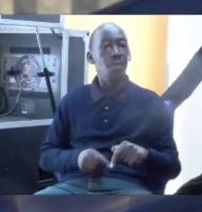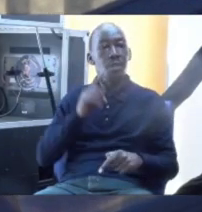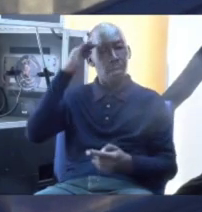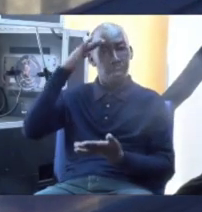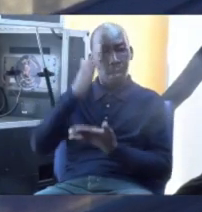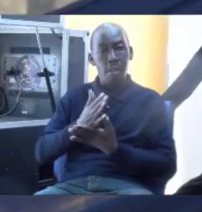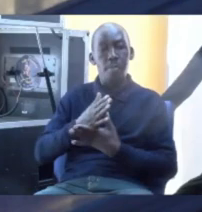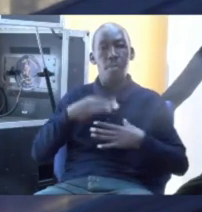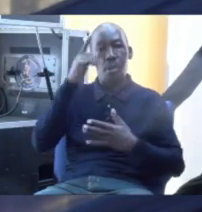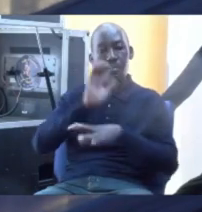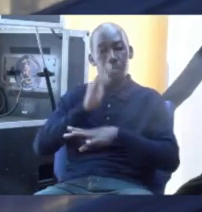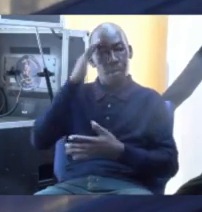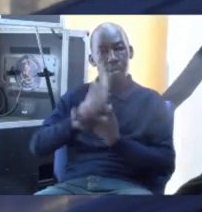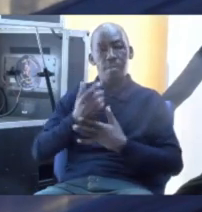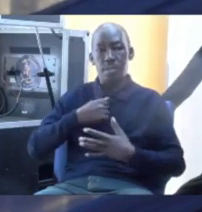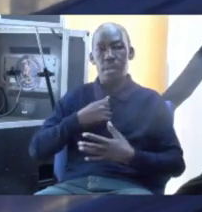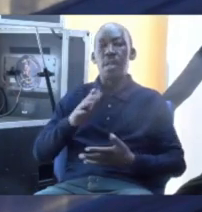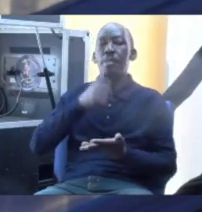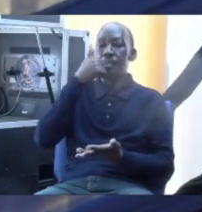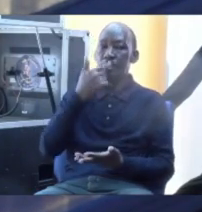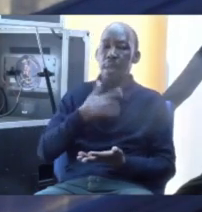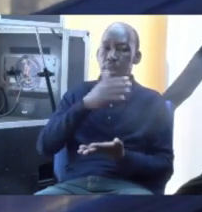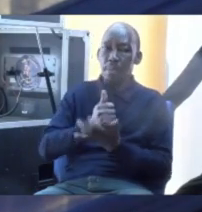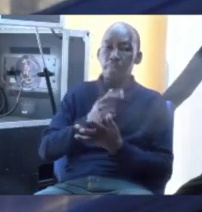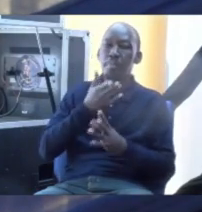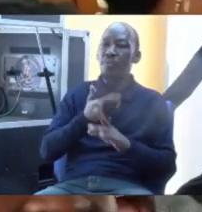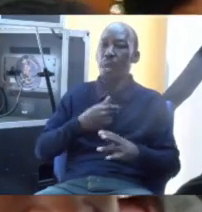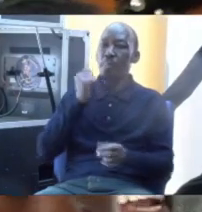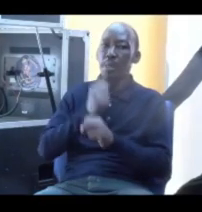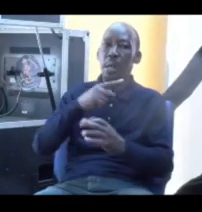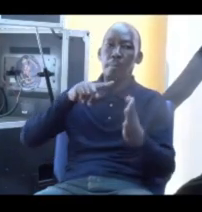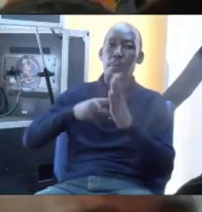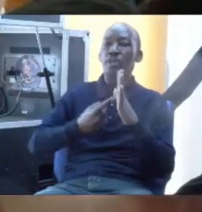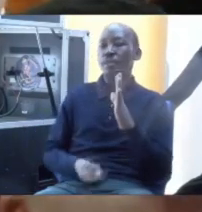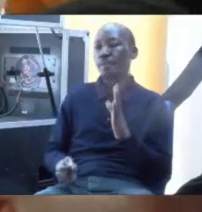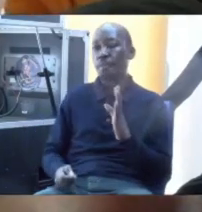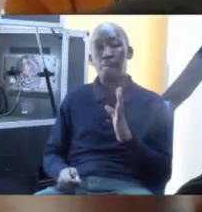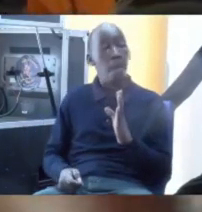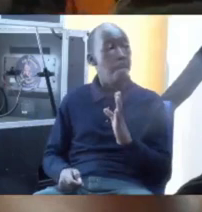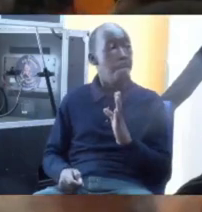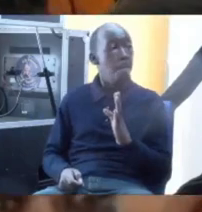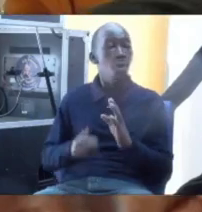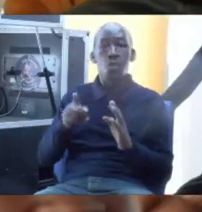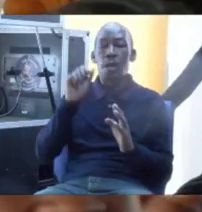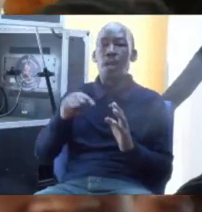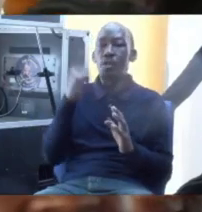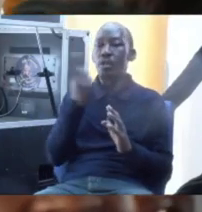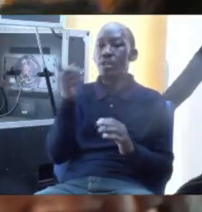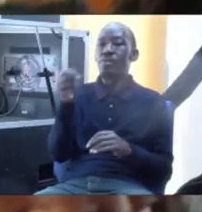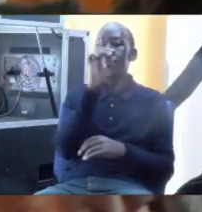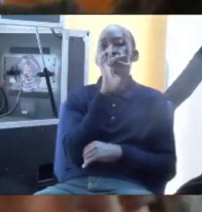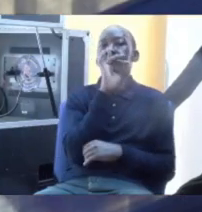me. They say amen even before I make a point. So you cannot afford to keep quiet